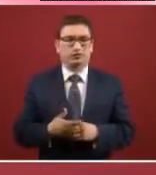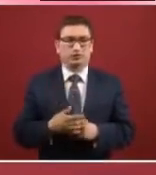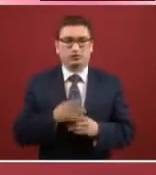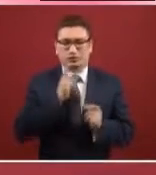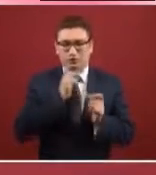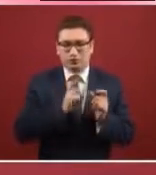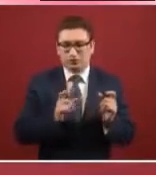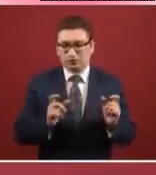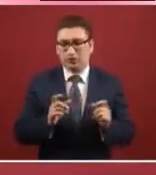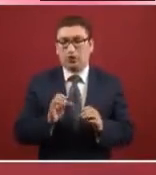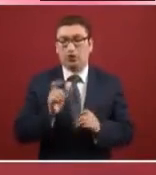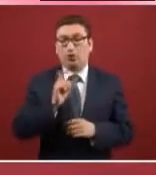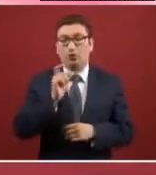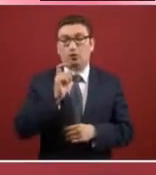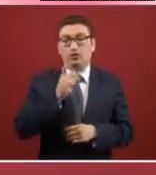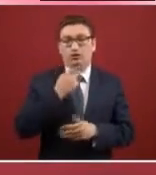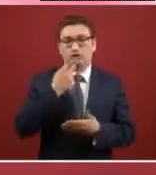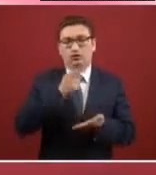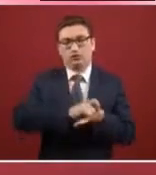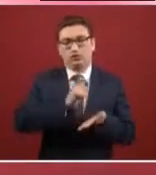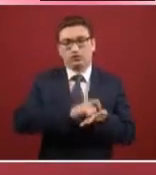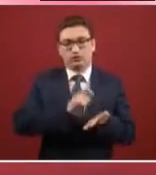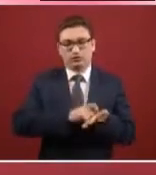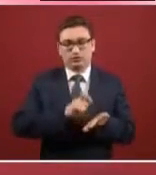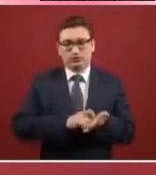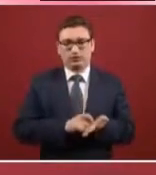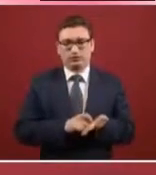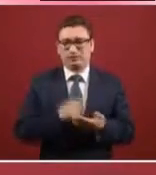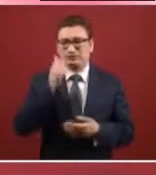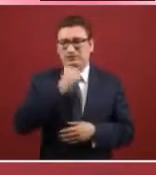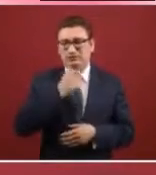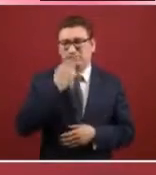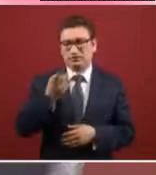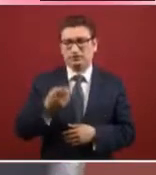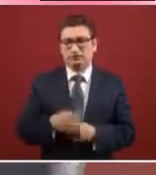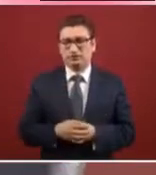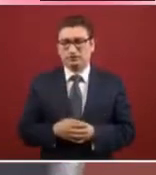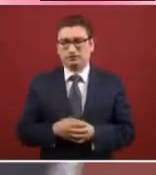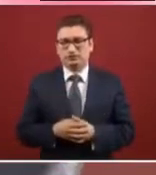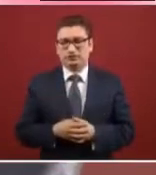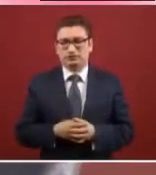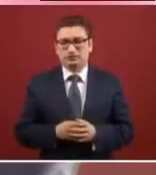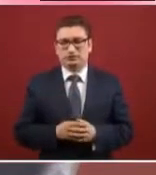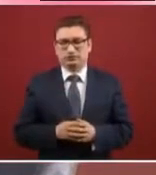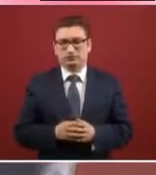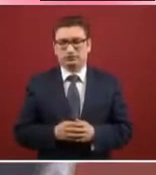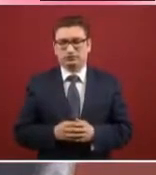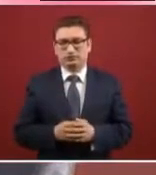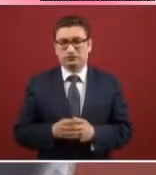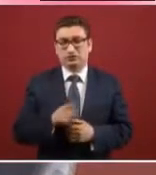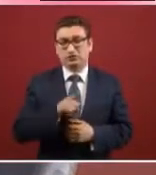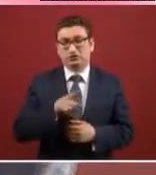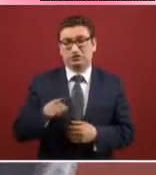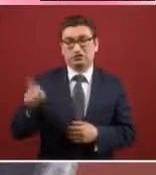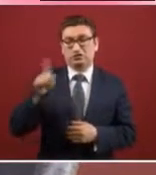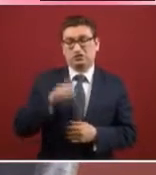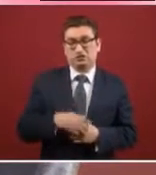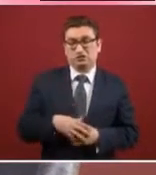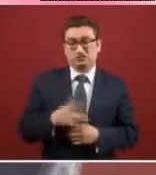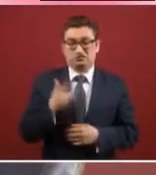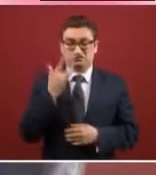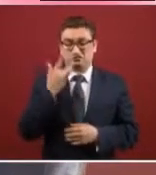escribía, if you wrote, se decía siempre, ¿no? They used to always say, fantoches, the very